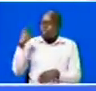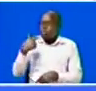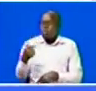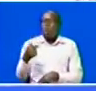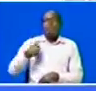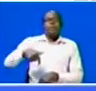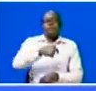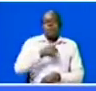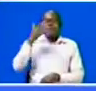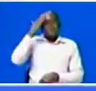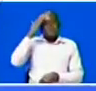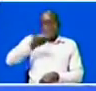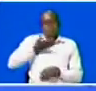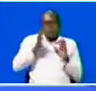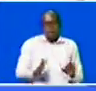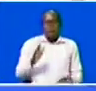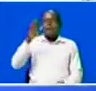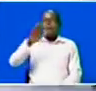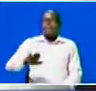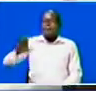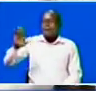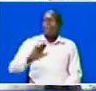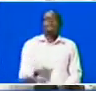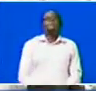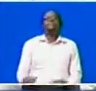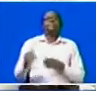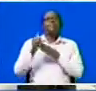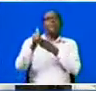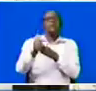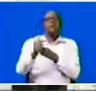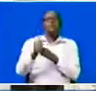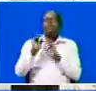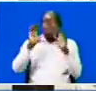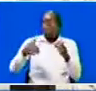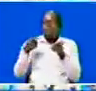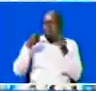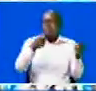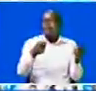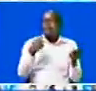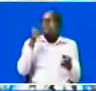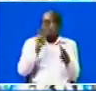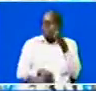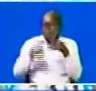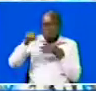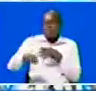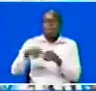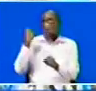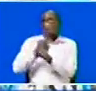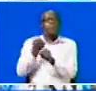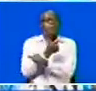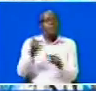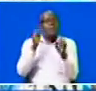of us in parliament. Viongozi wa maeneo yanayokuza miwa wamesema hatua za makini